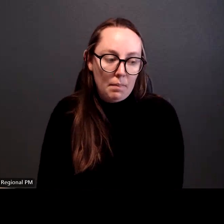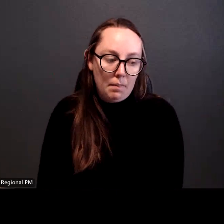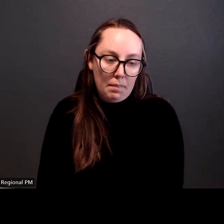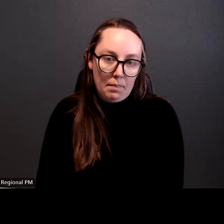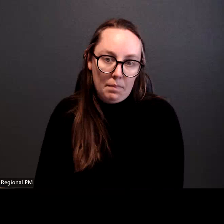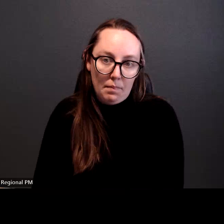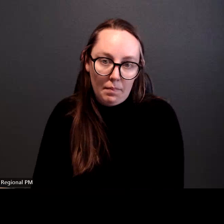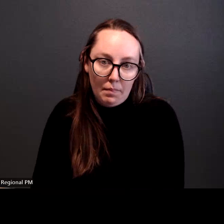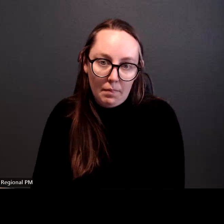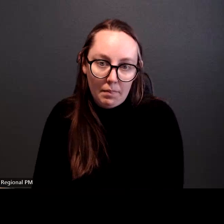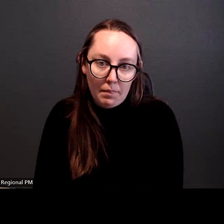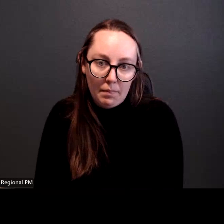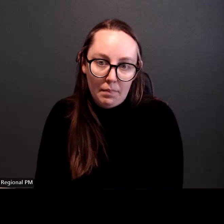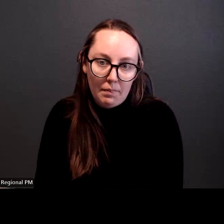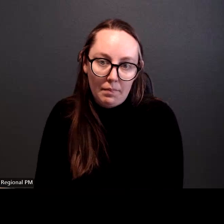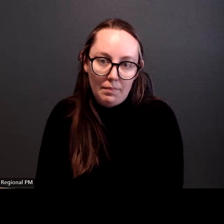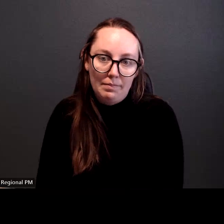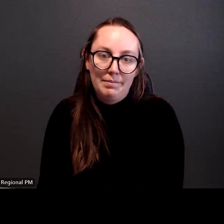You think?